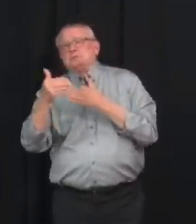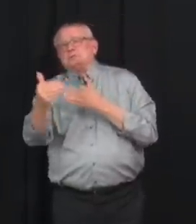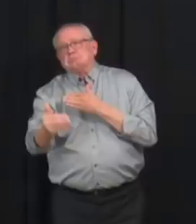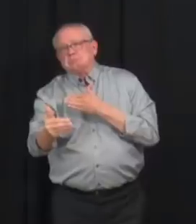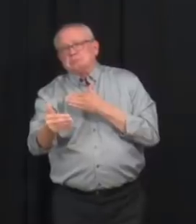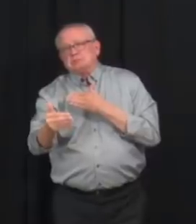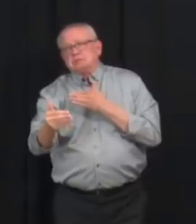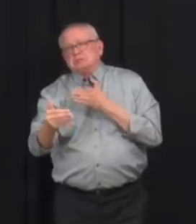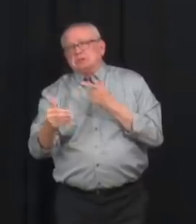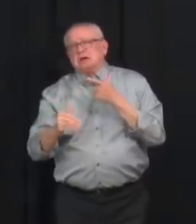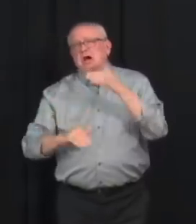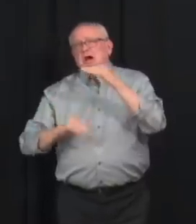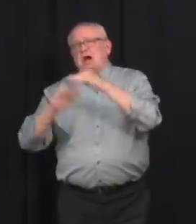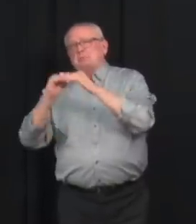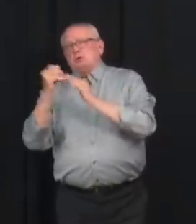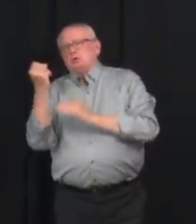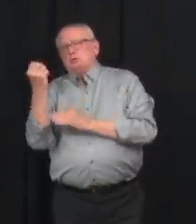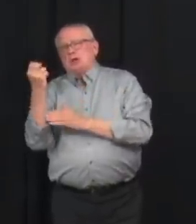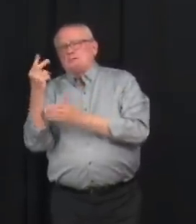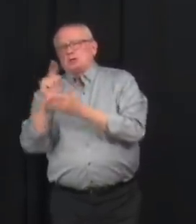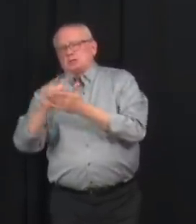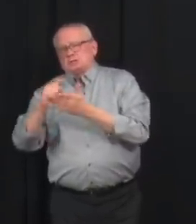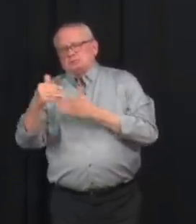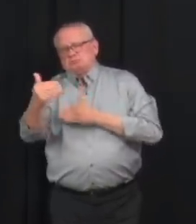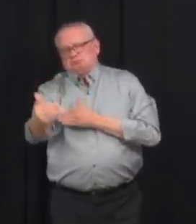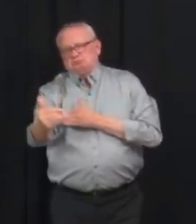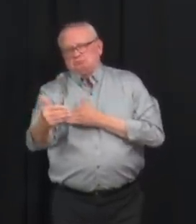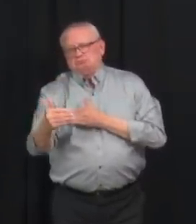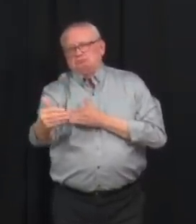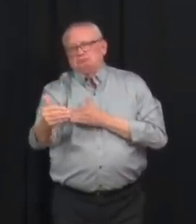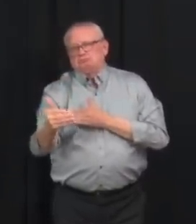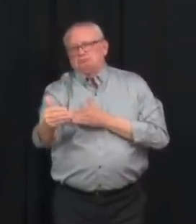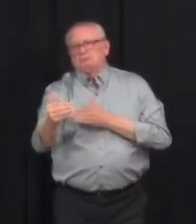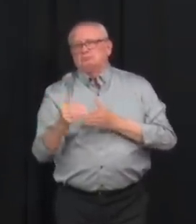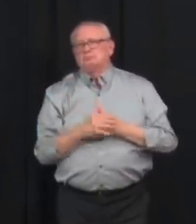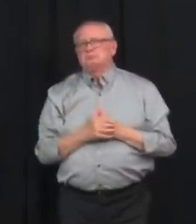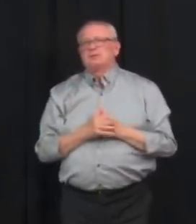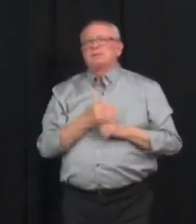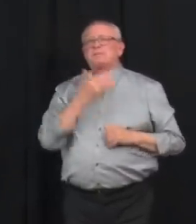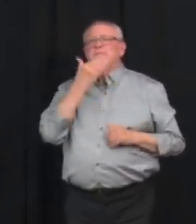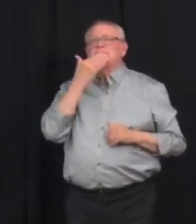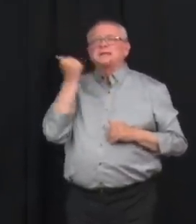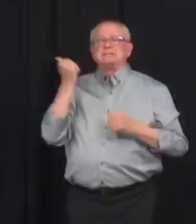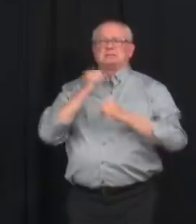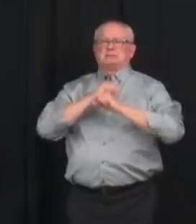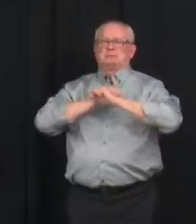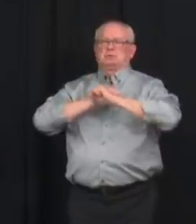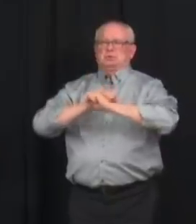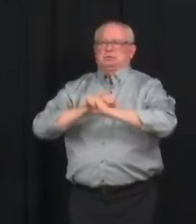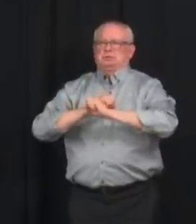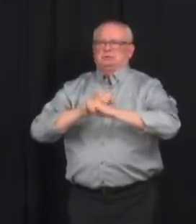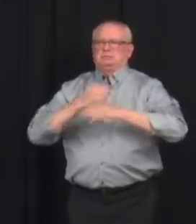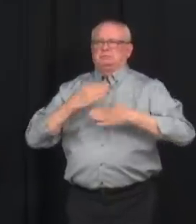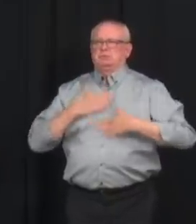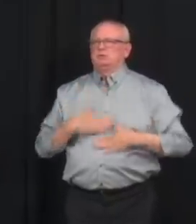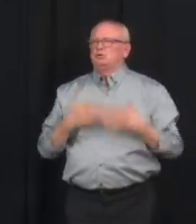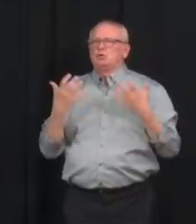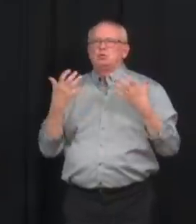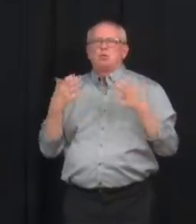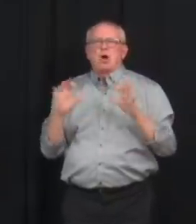wait between first and second doses of this vaccine gives a better overall protection than having a second dose sooner than